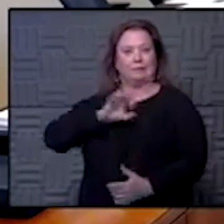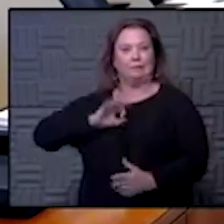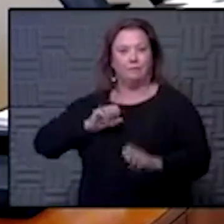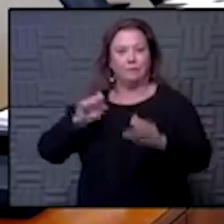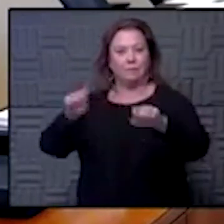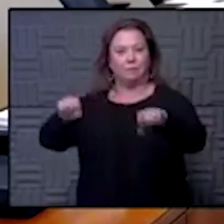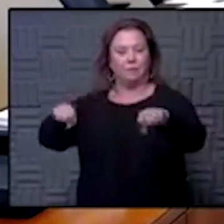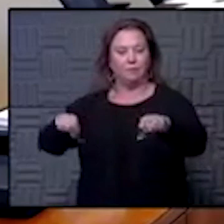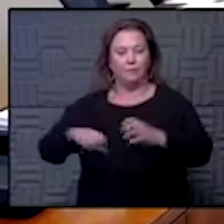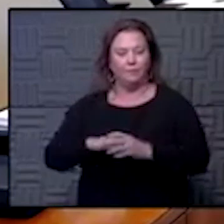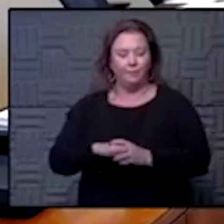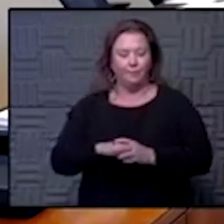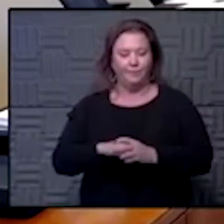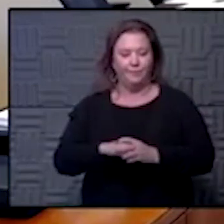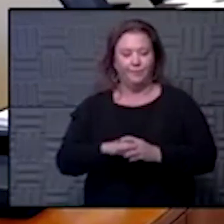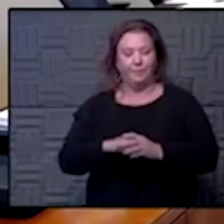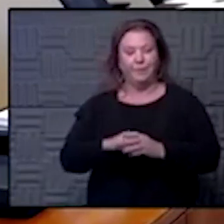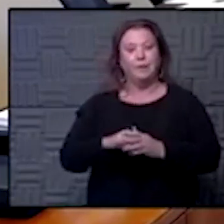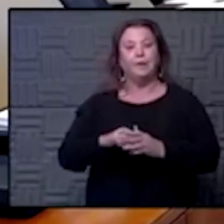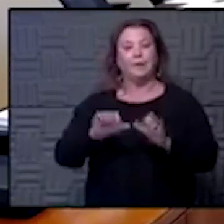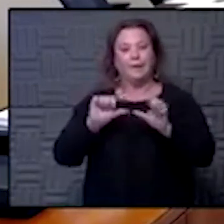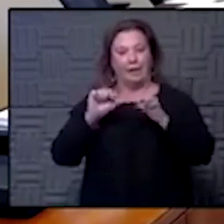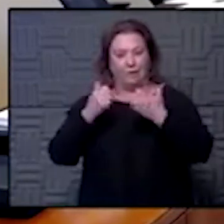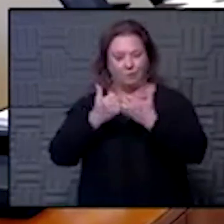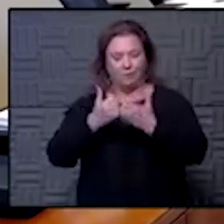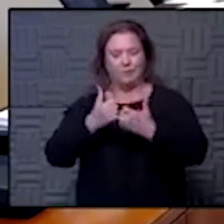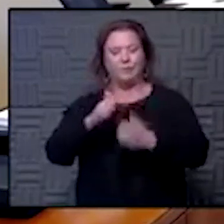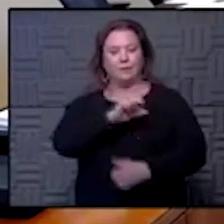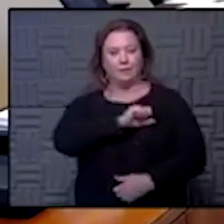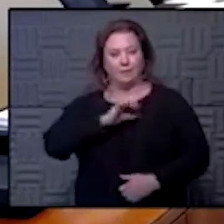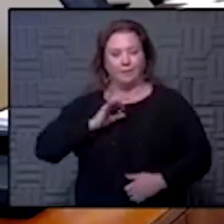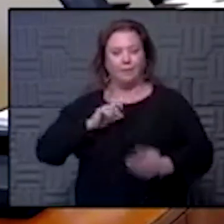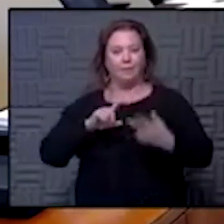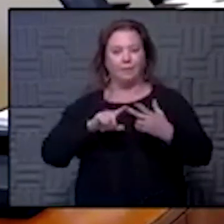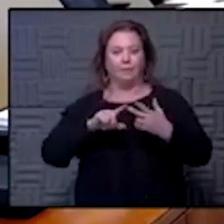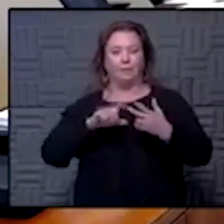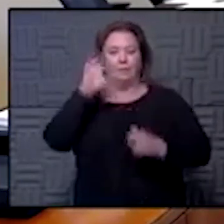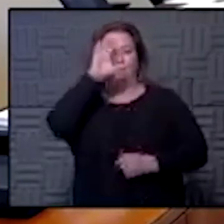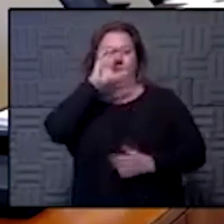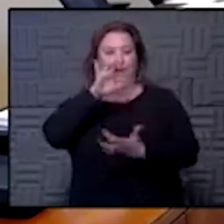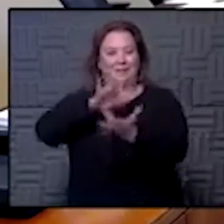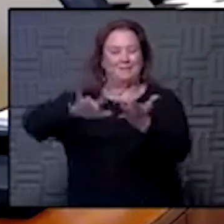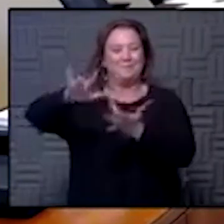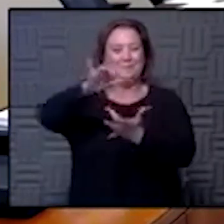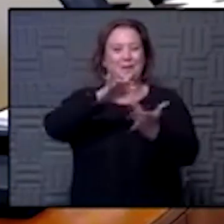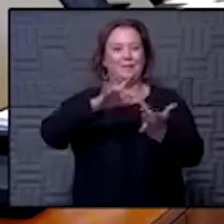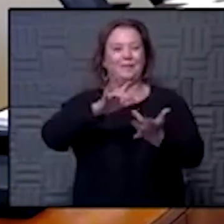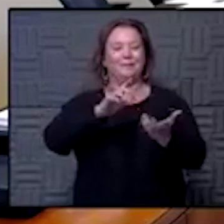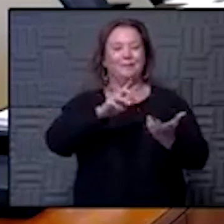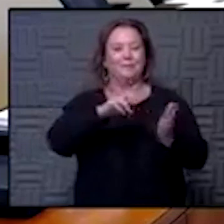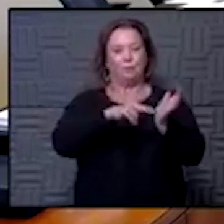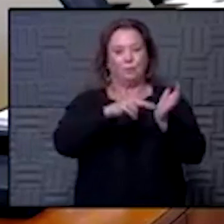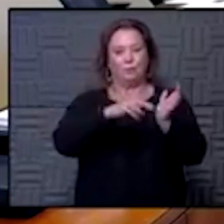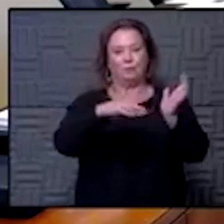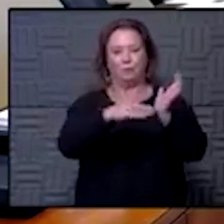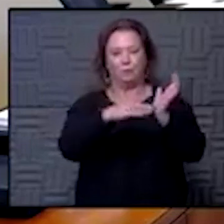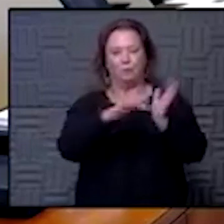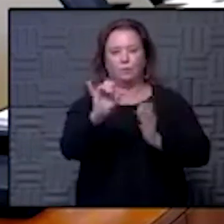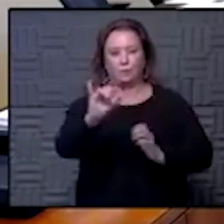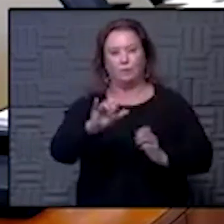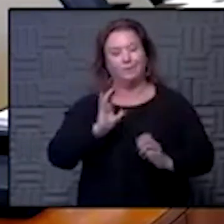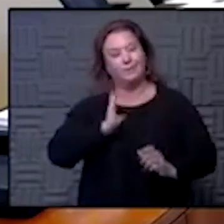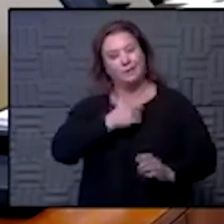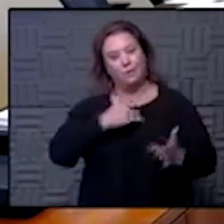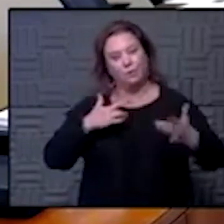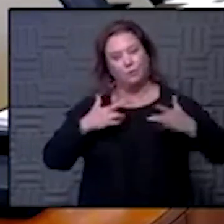can, getting agency staff and even exploring travelers. And so that is a concern of ours.